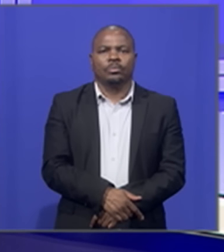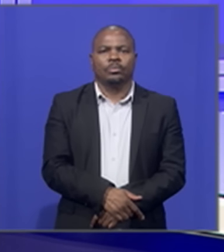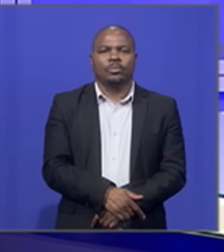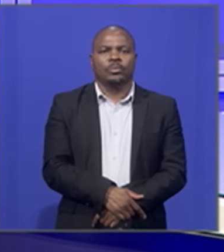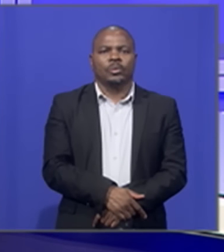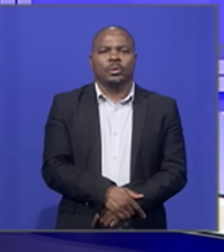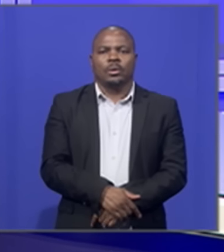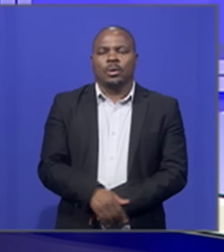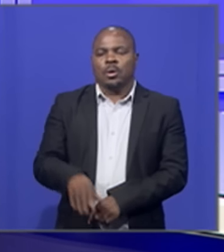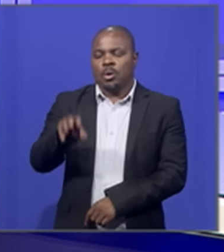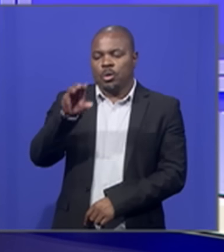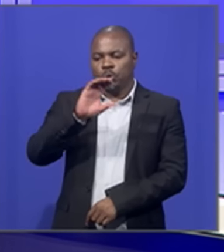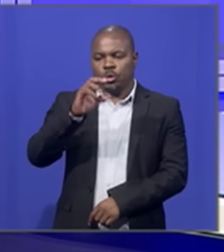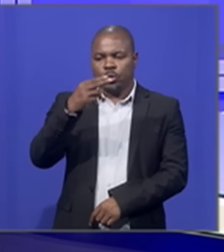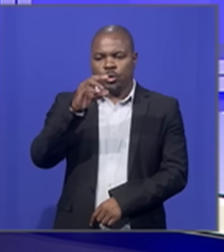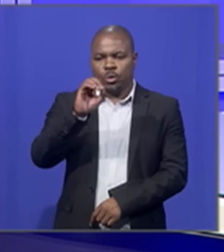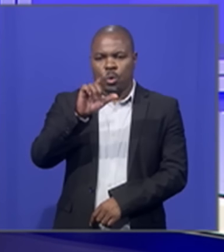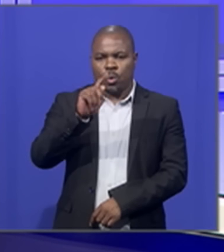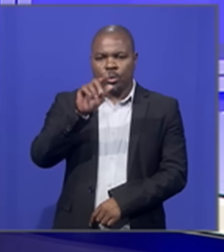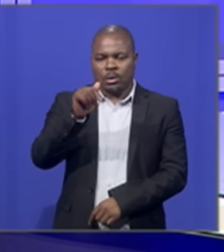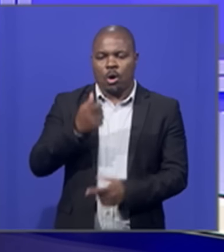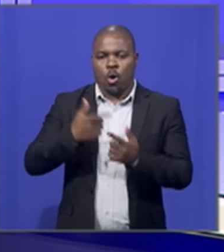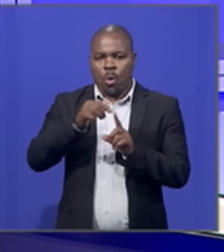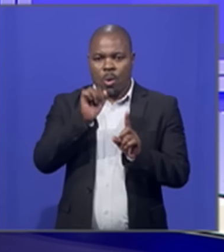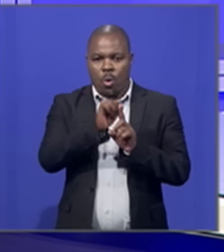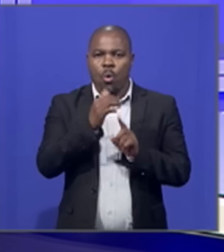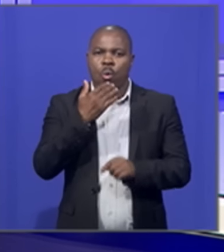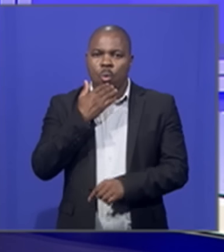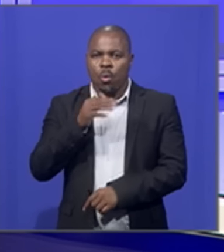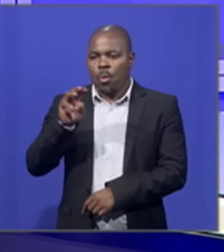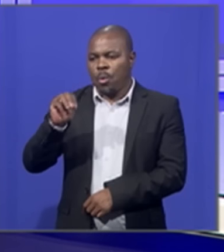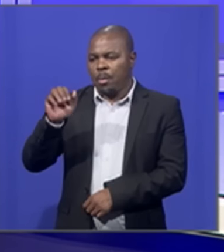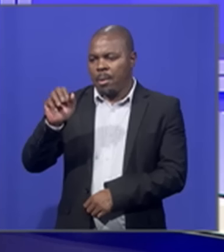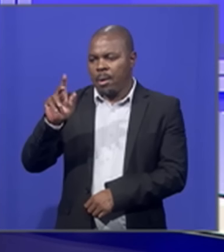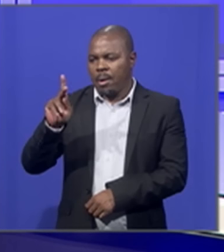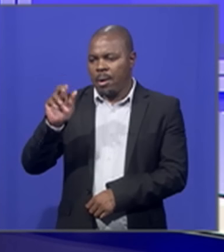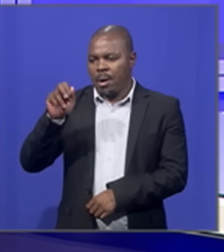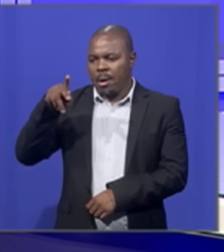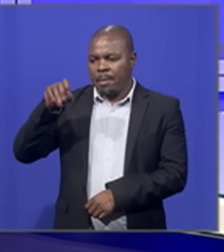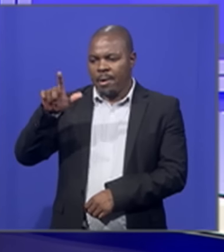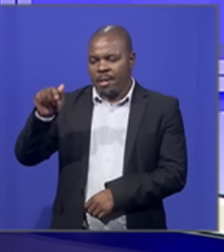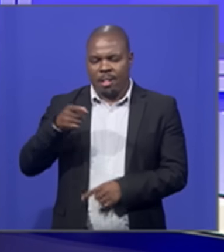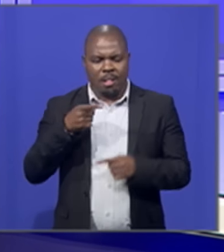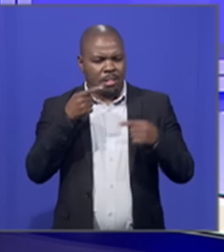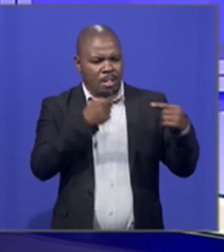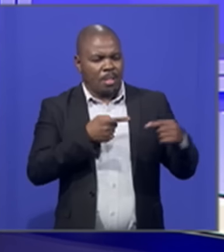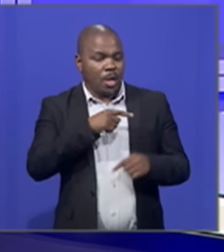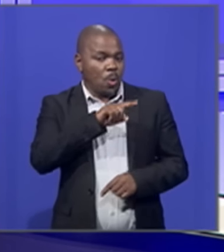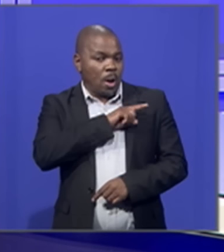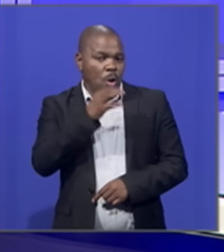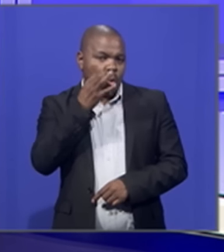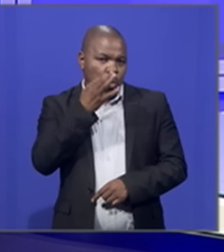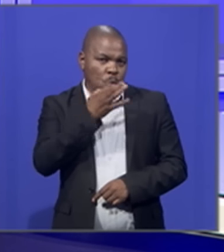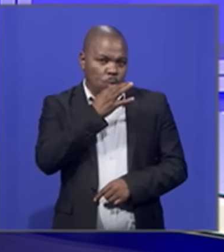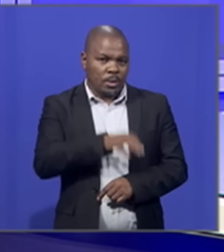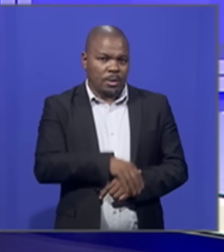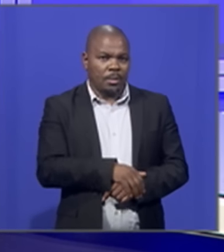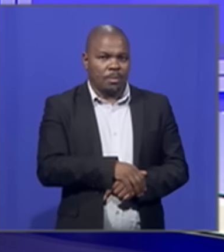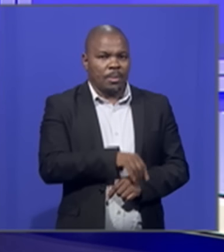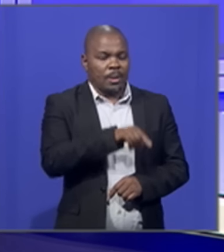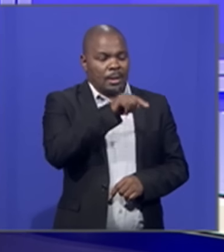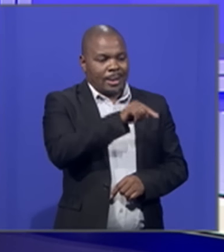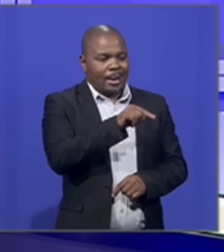Moemedi wa semolao wa morwadi Charlotte Advocate Loiso Makapela o nganga ka la gore go bile le go se latelwe ga molao wa ka